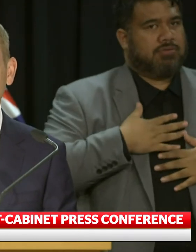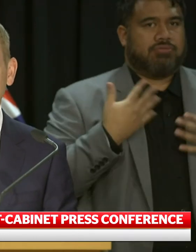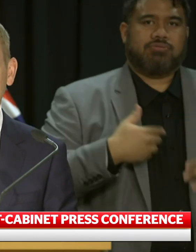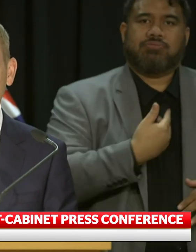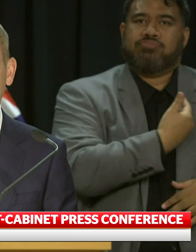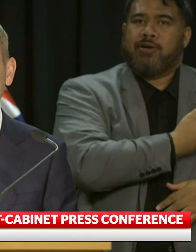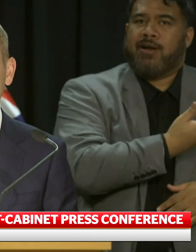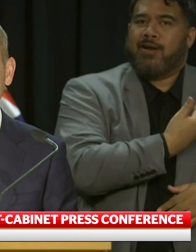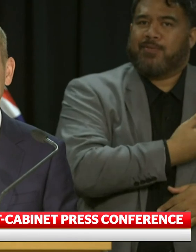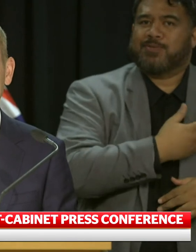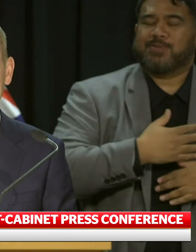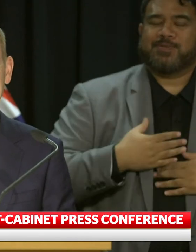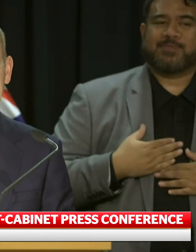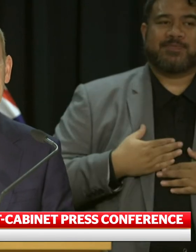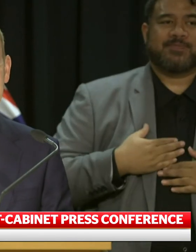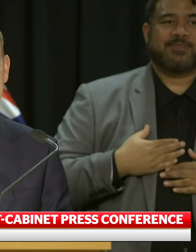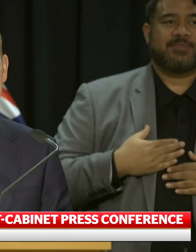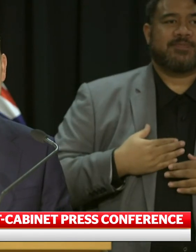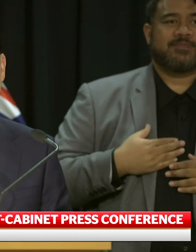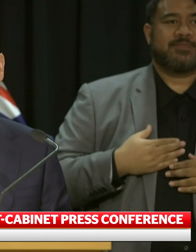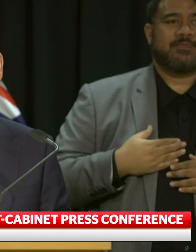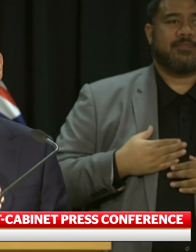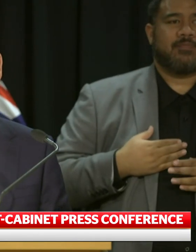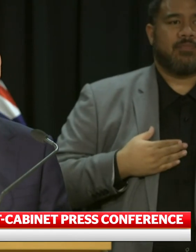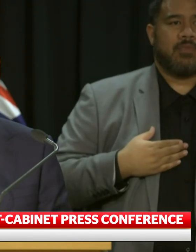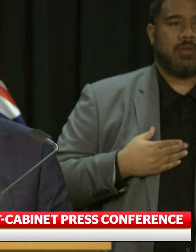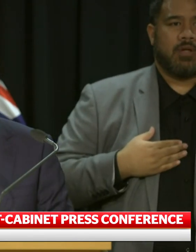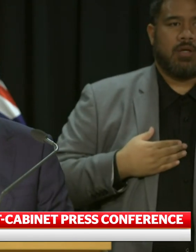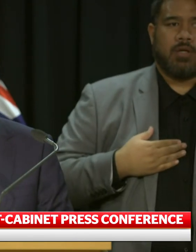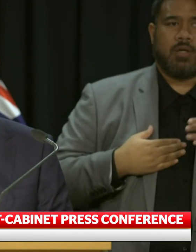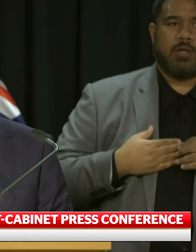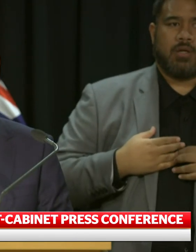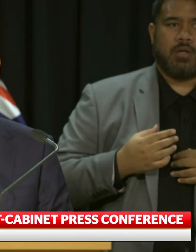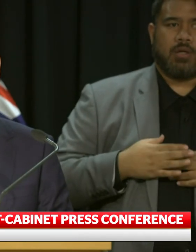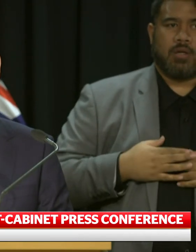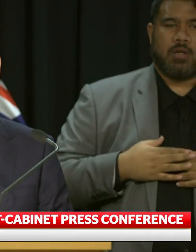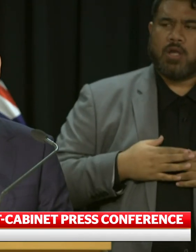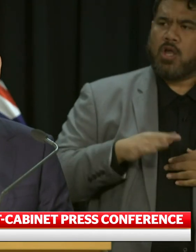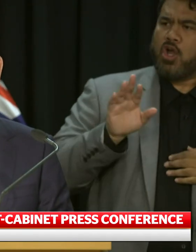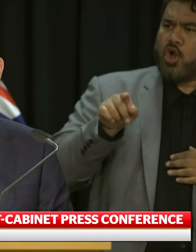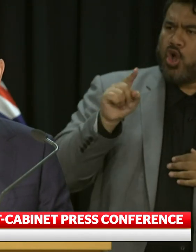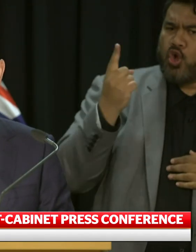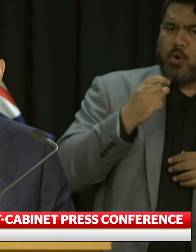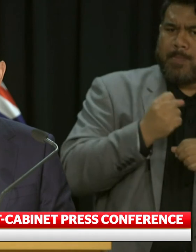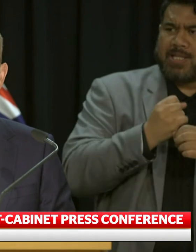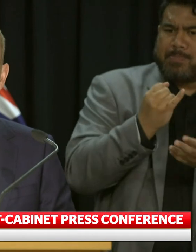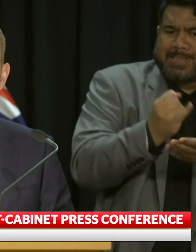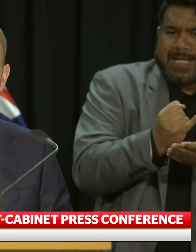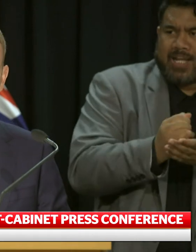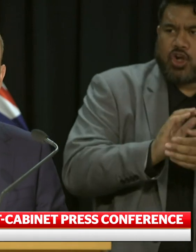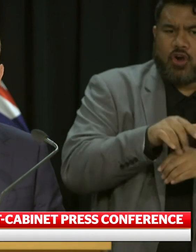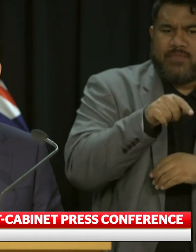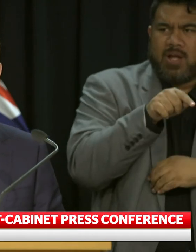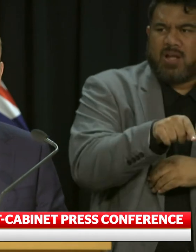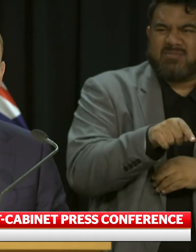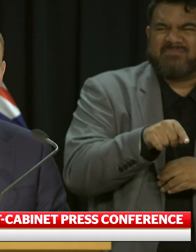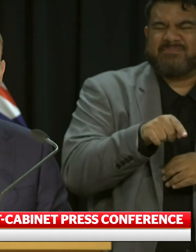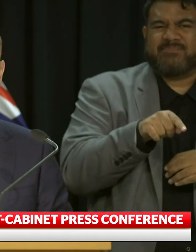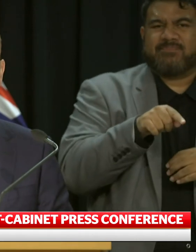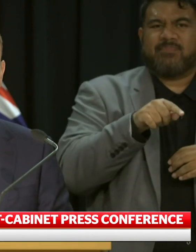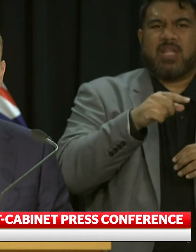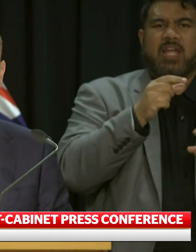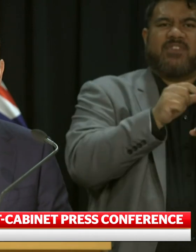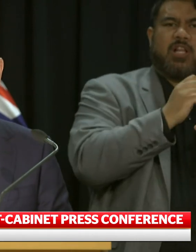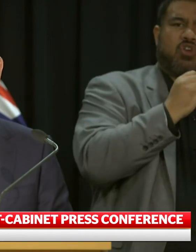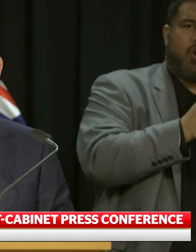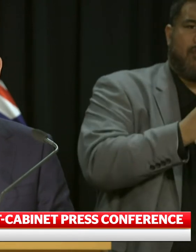proud to be able to do that. Just on France's blunder, was that an MFAT blunder? Is that what you're suggesting? No, look, I think there were several mistakes